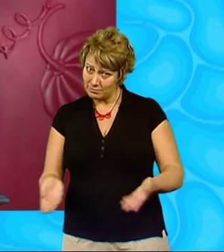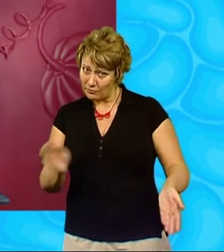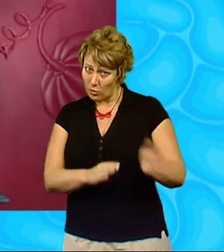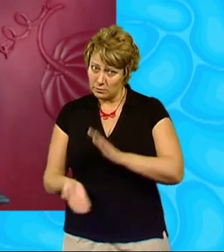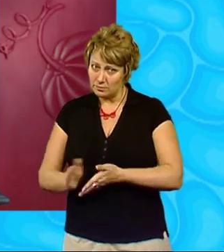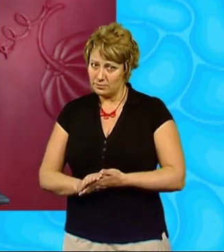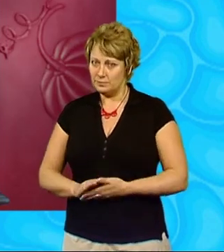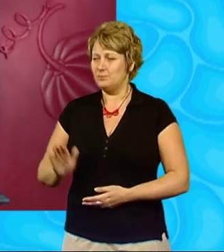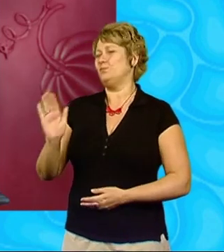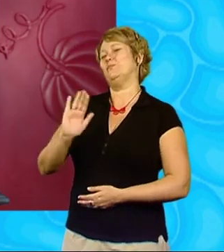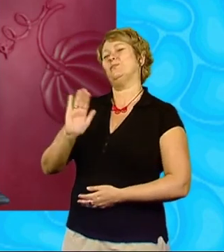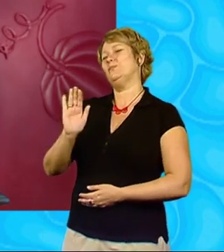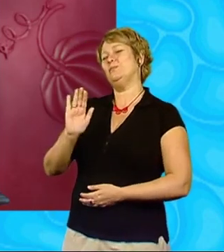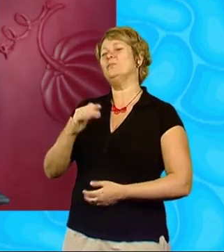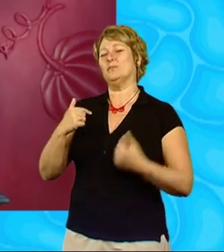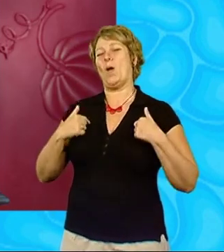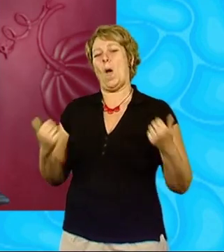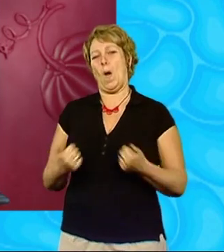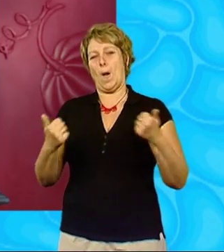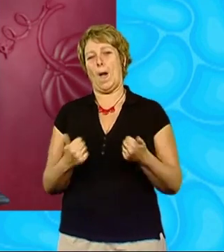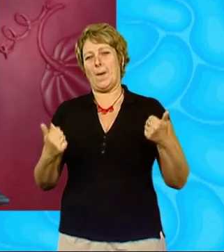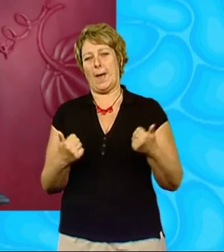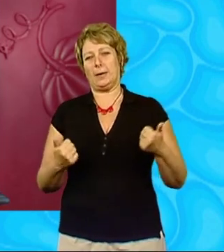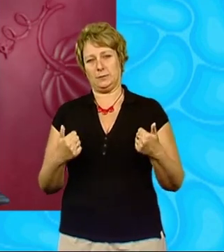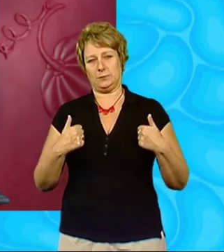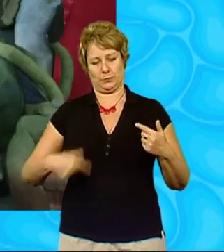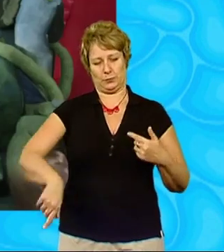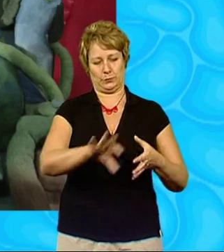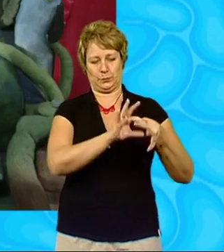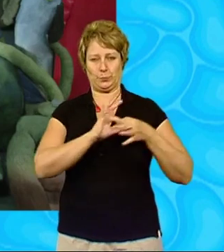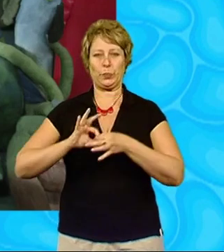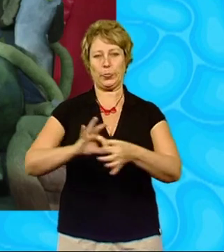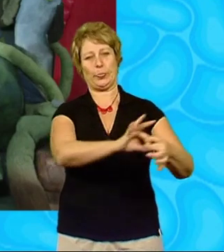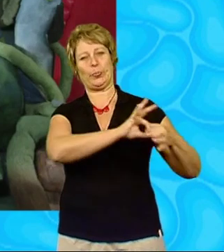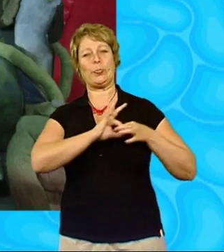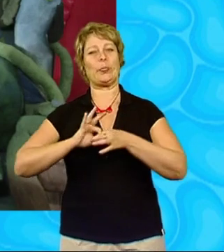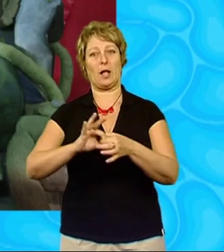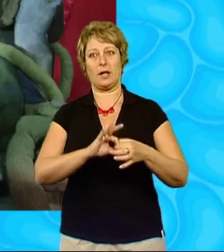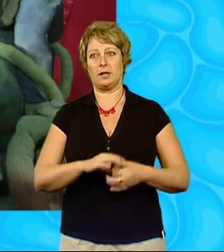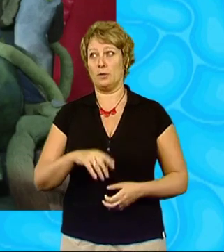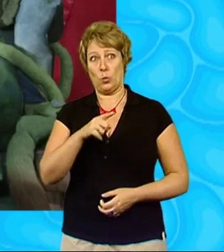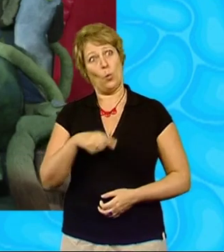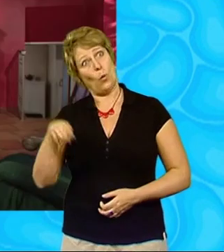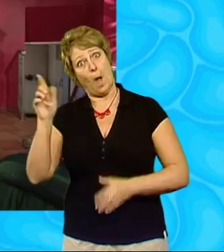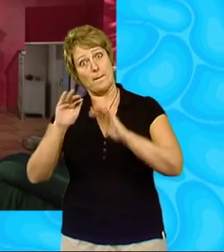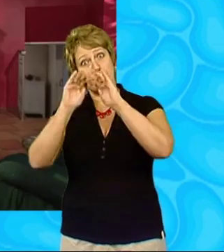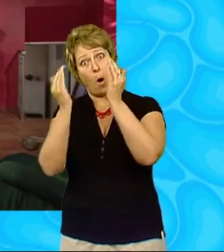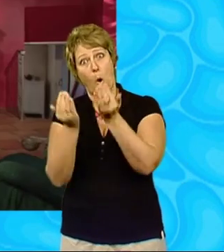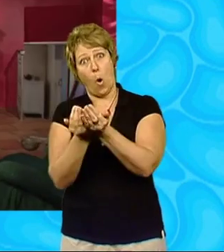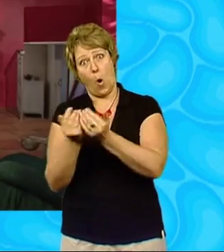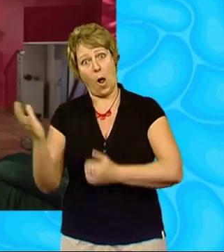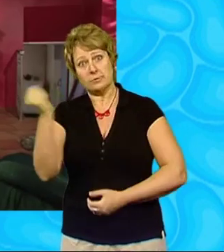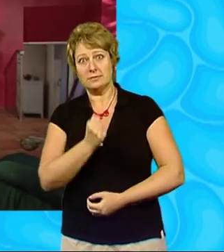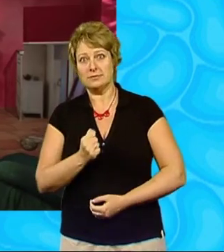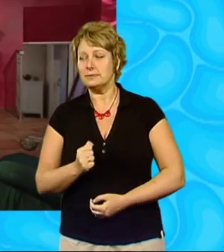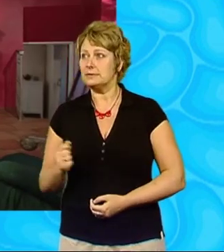washing? No, dear. We'll manage. We're a good team. You go and rescue that ball, Mr. Mopple. If I